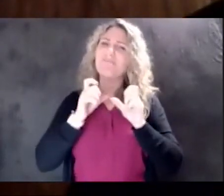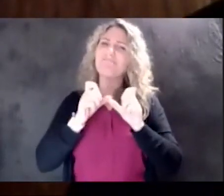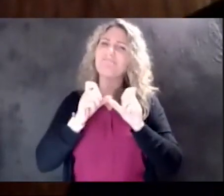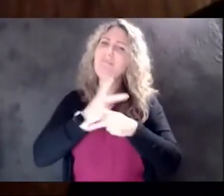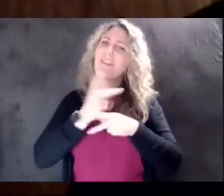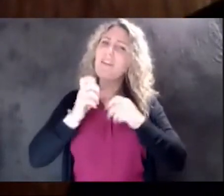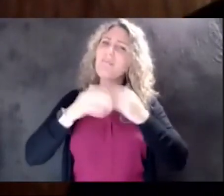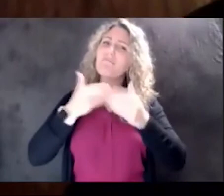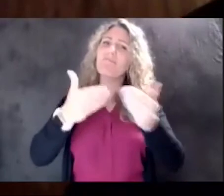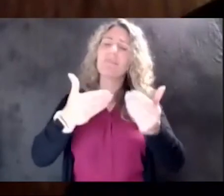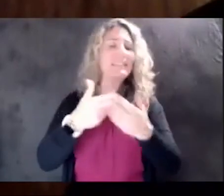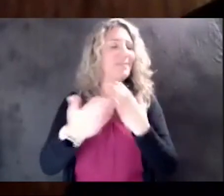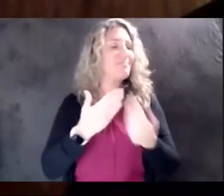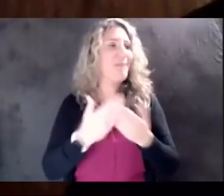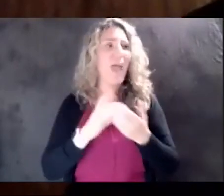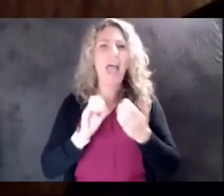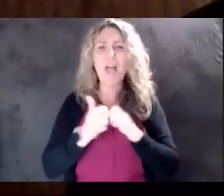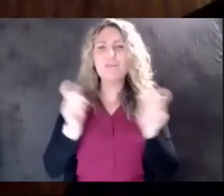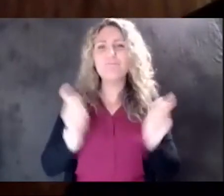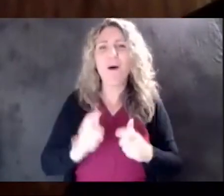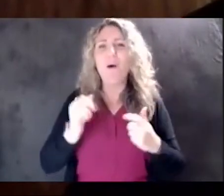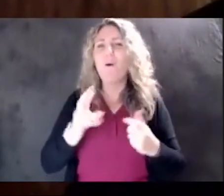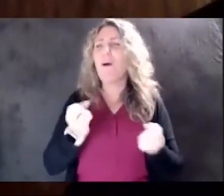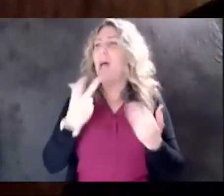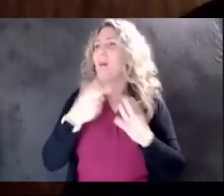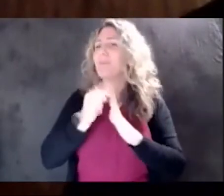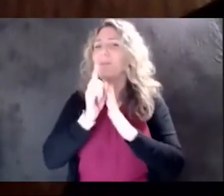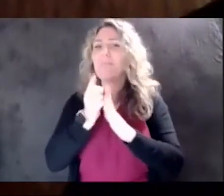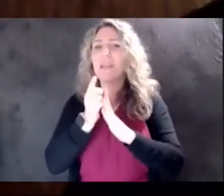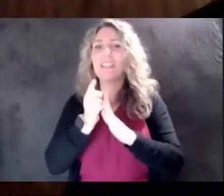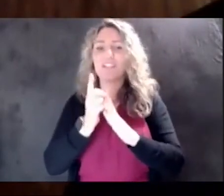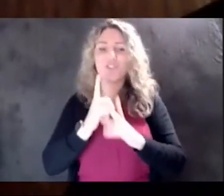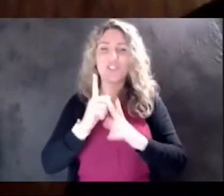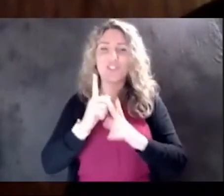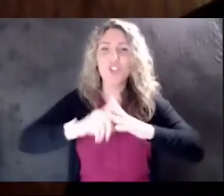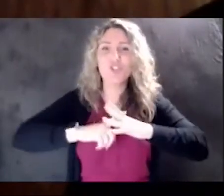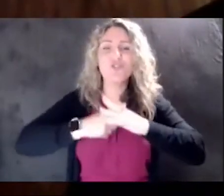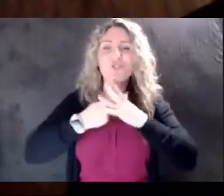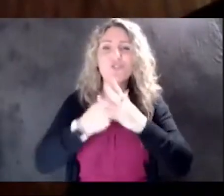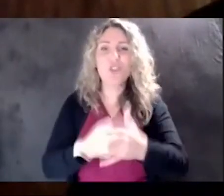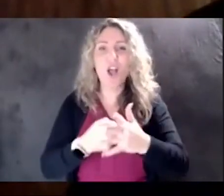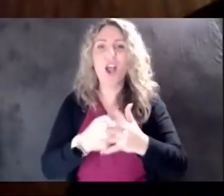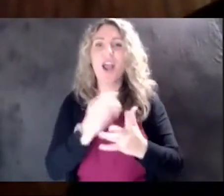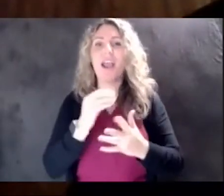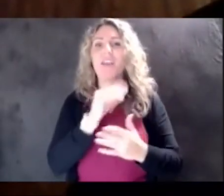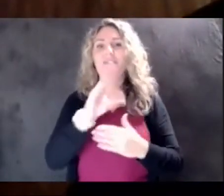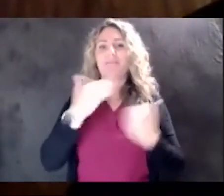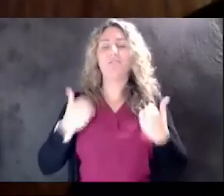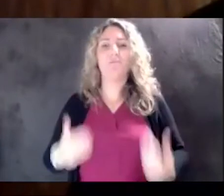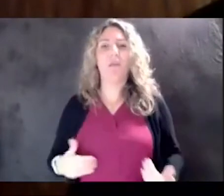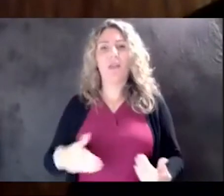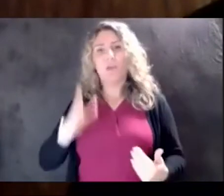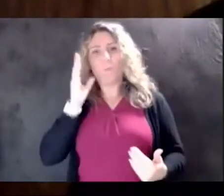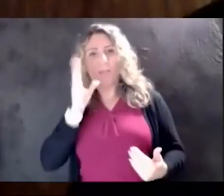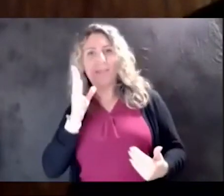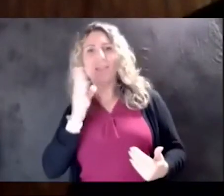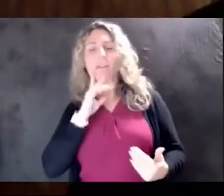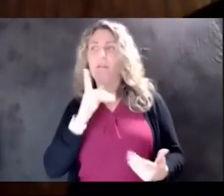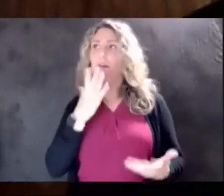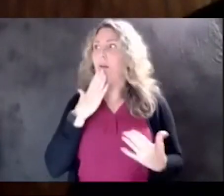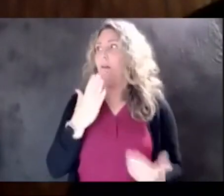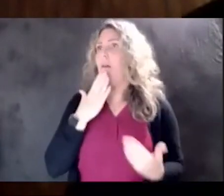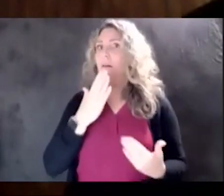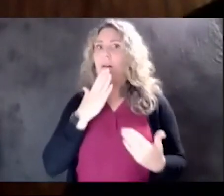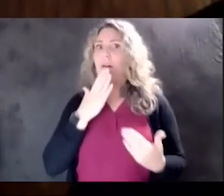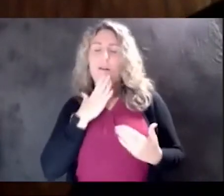how small or how many minutes, just start, and your body will thank you for it,